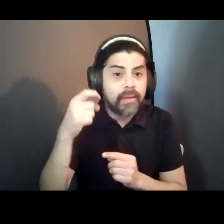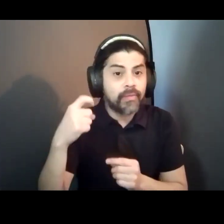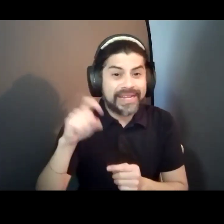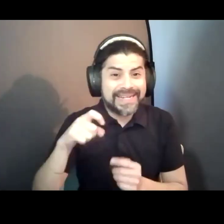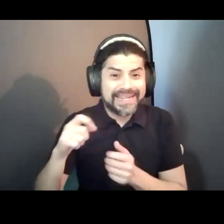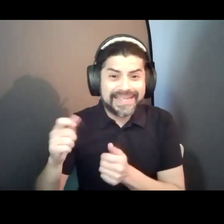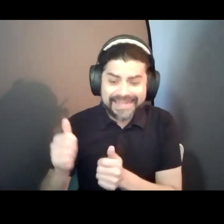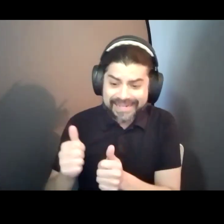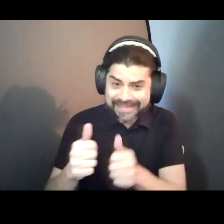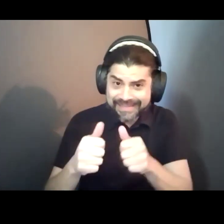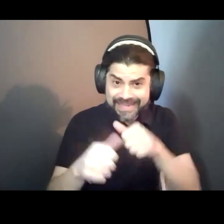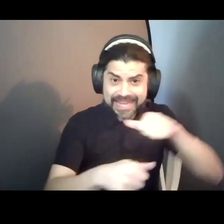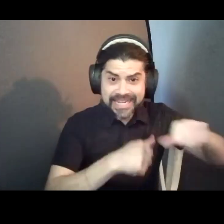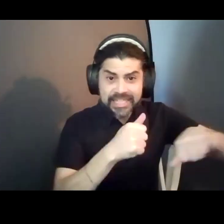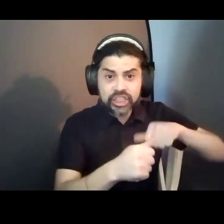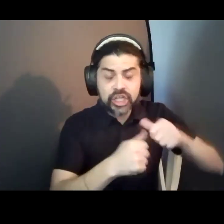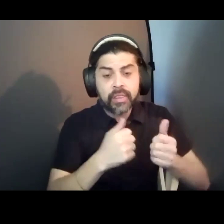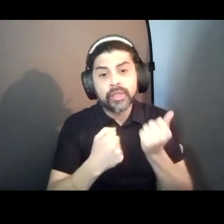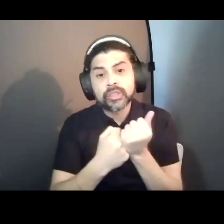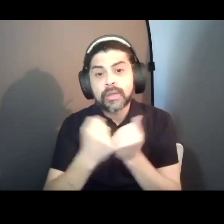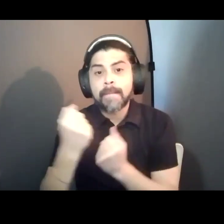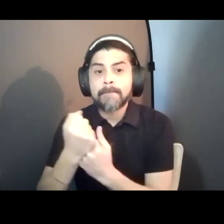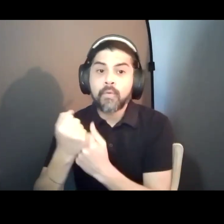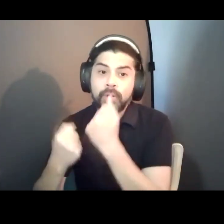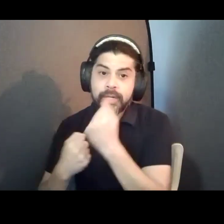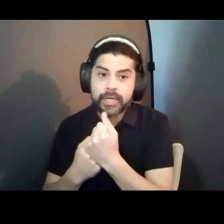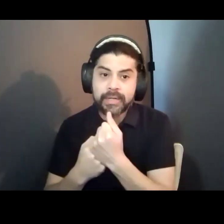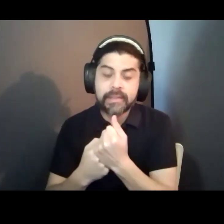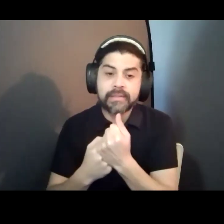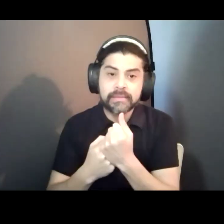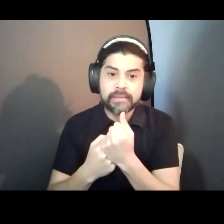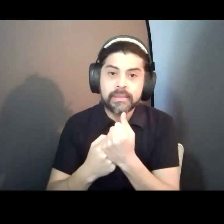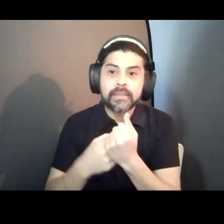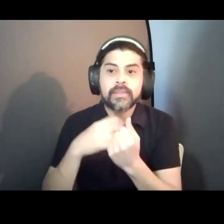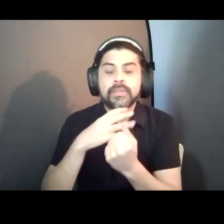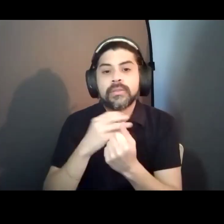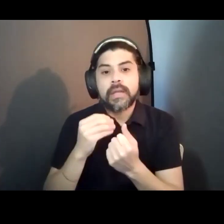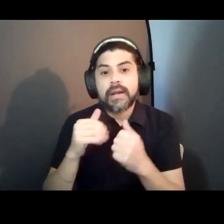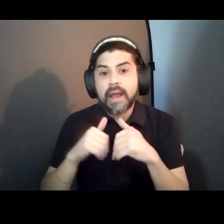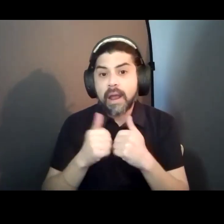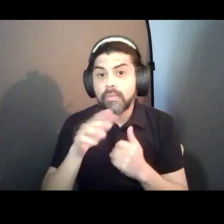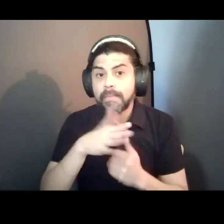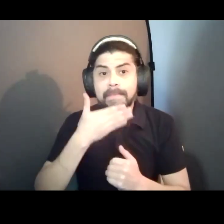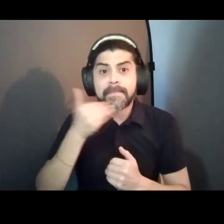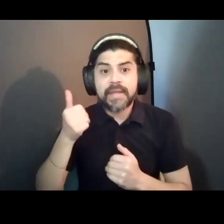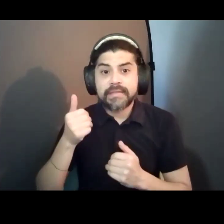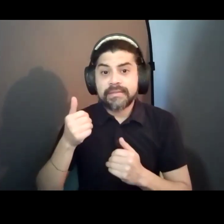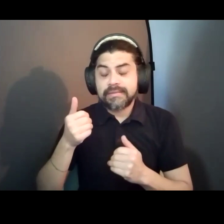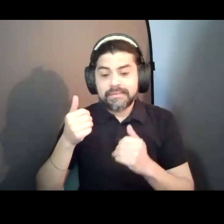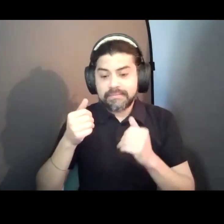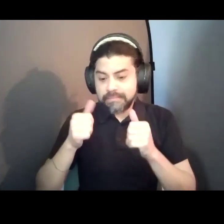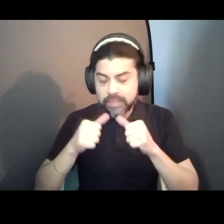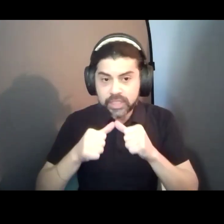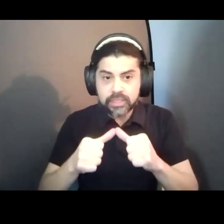work together on your best thoughts and innovations on how we're going together in those spaces.